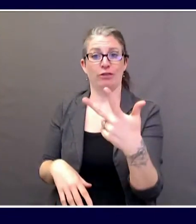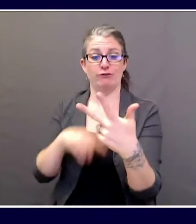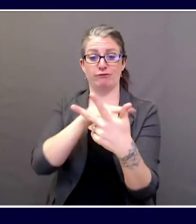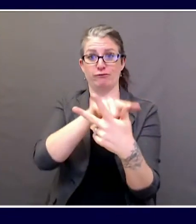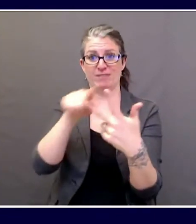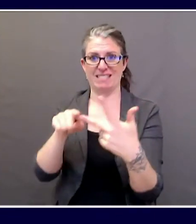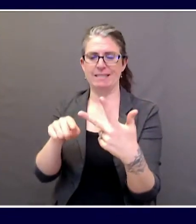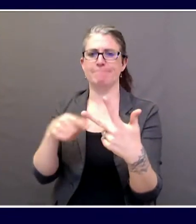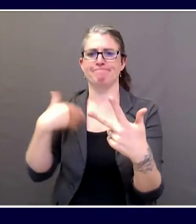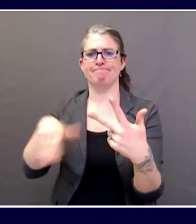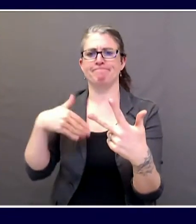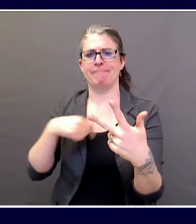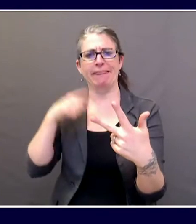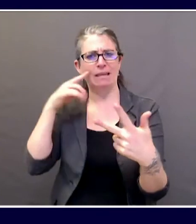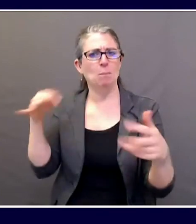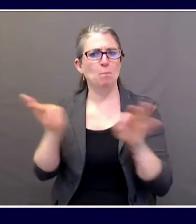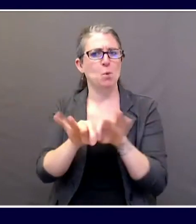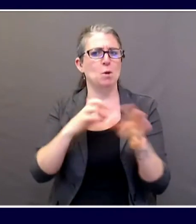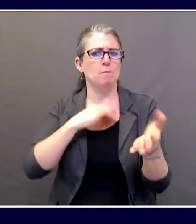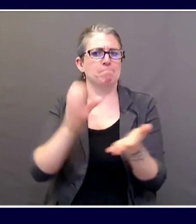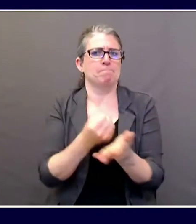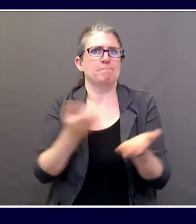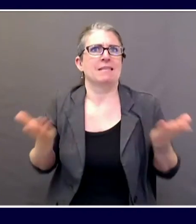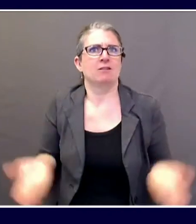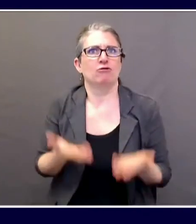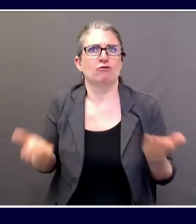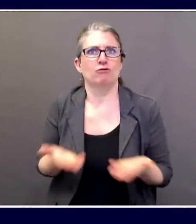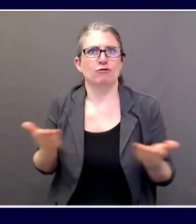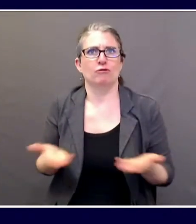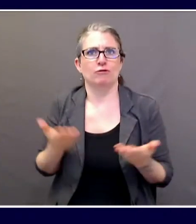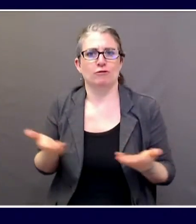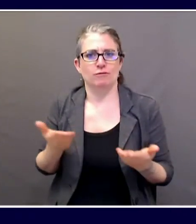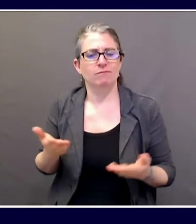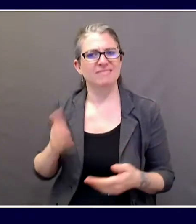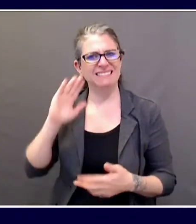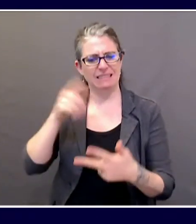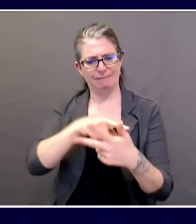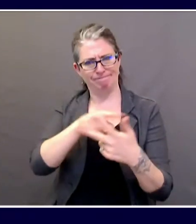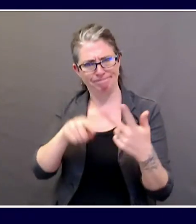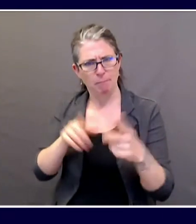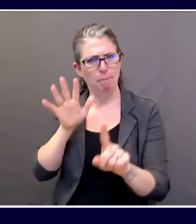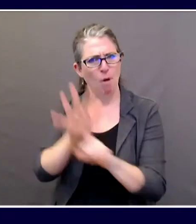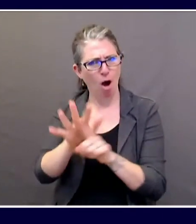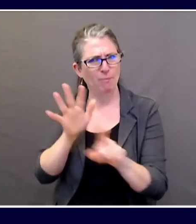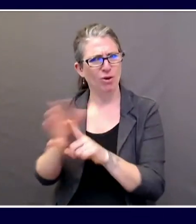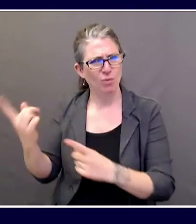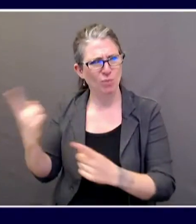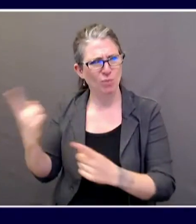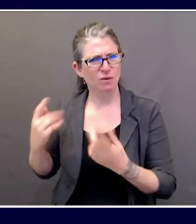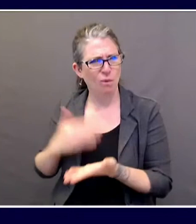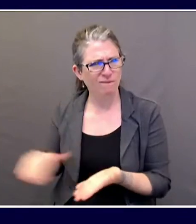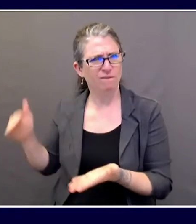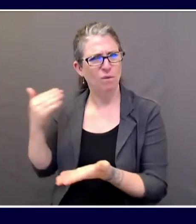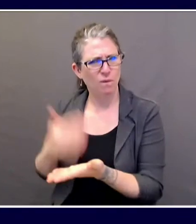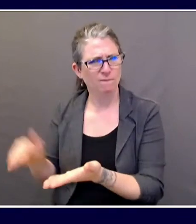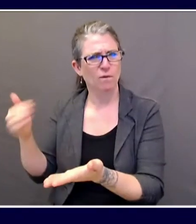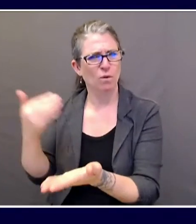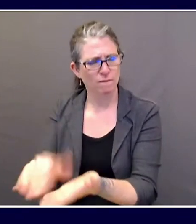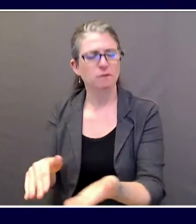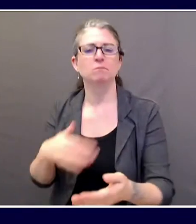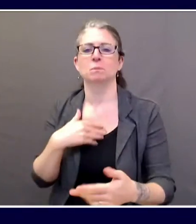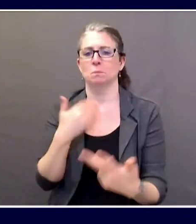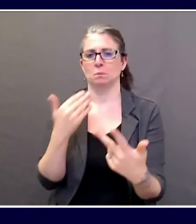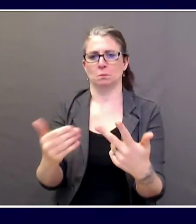us repeatedly just in the past week. The first of those questions is,